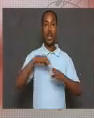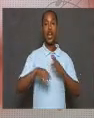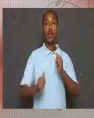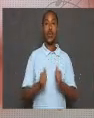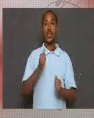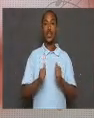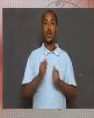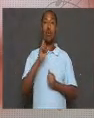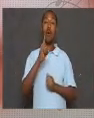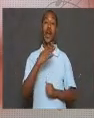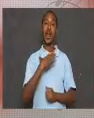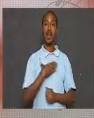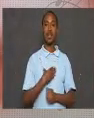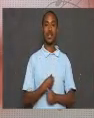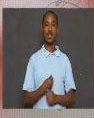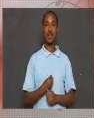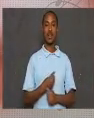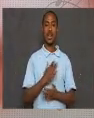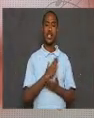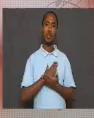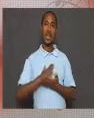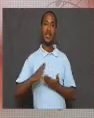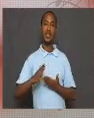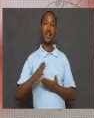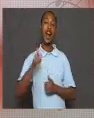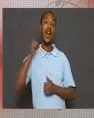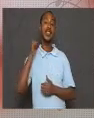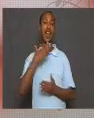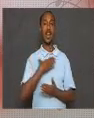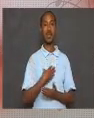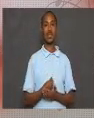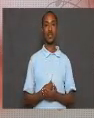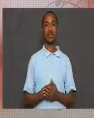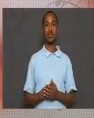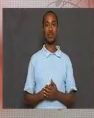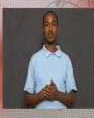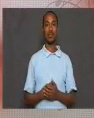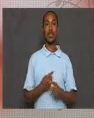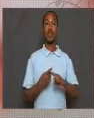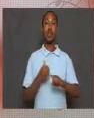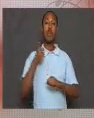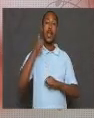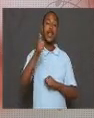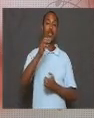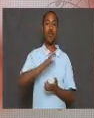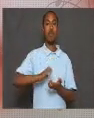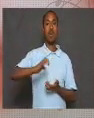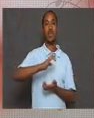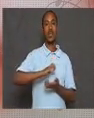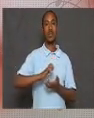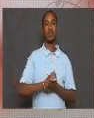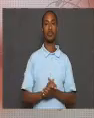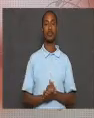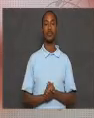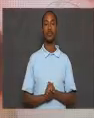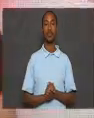reaction in which one element displaces another element from its